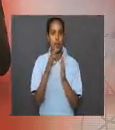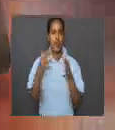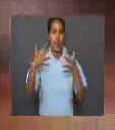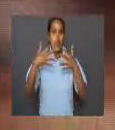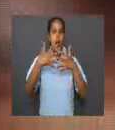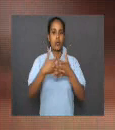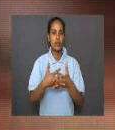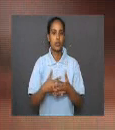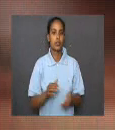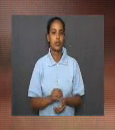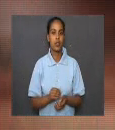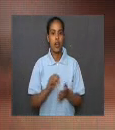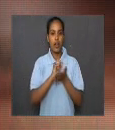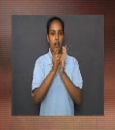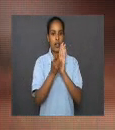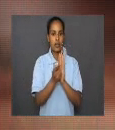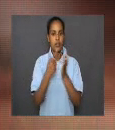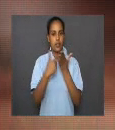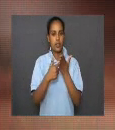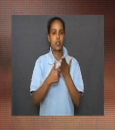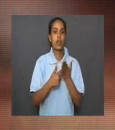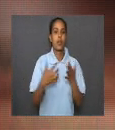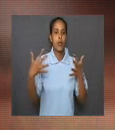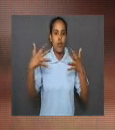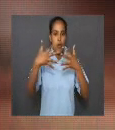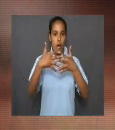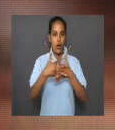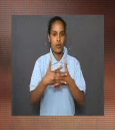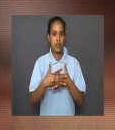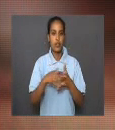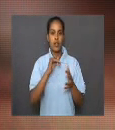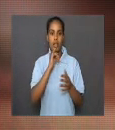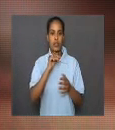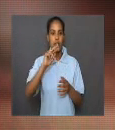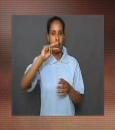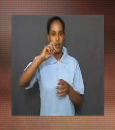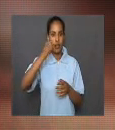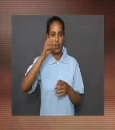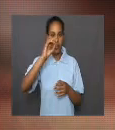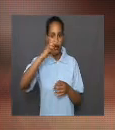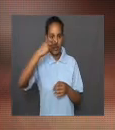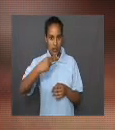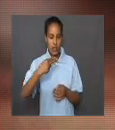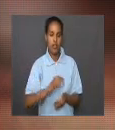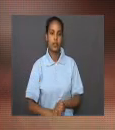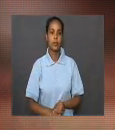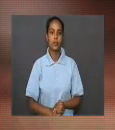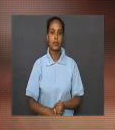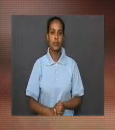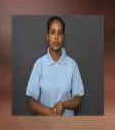compounds. An example of this type of compound is sodium hydroxide.